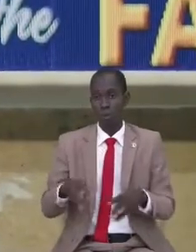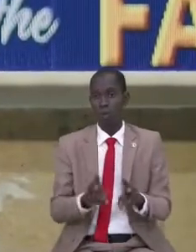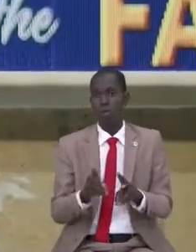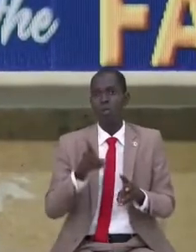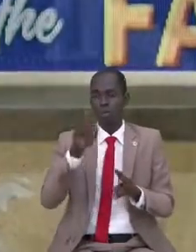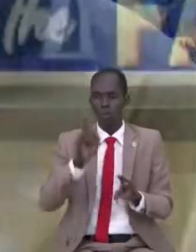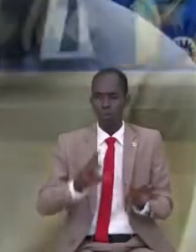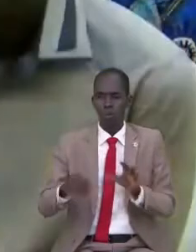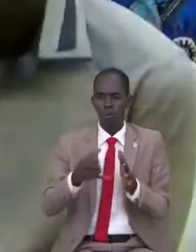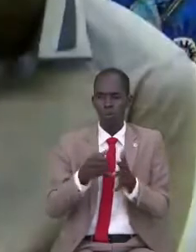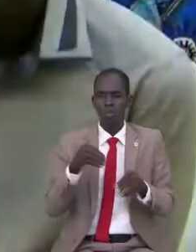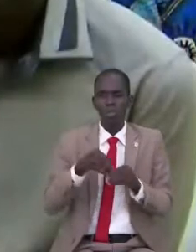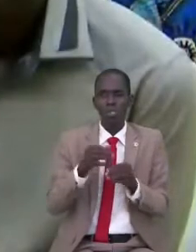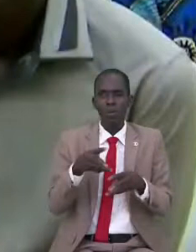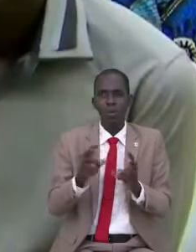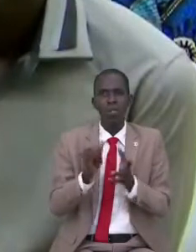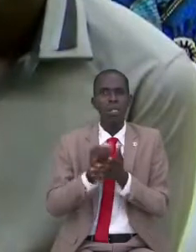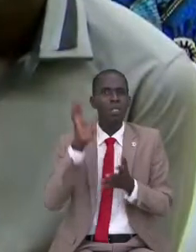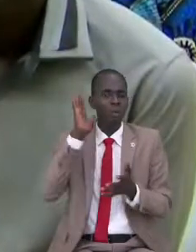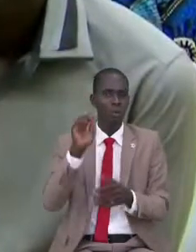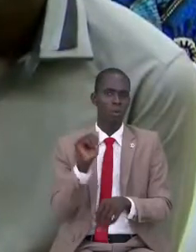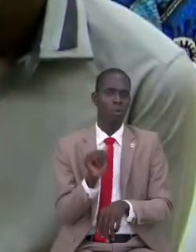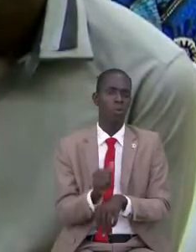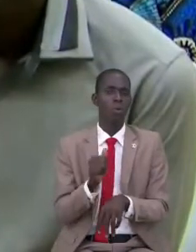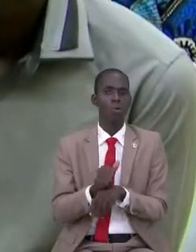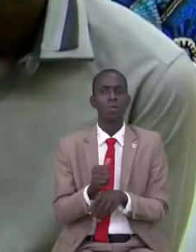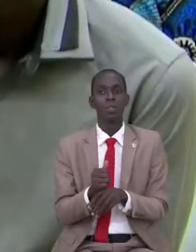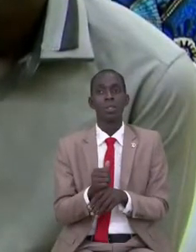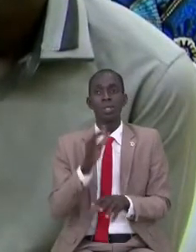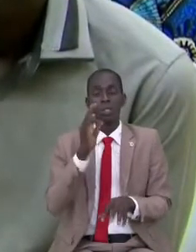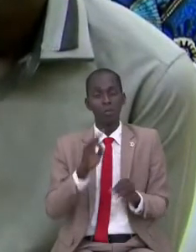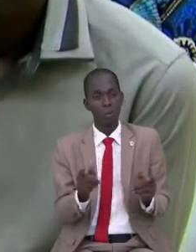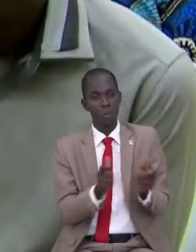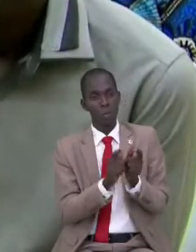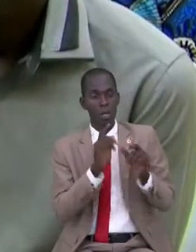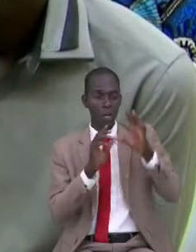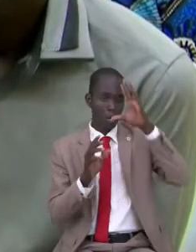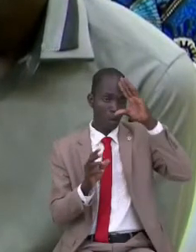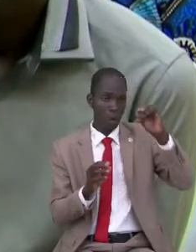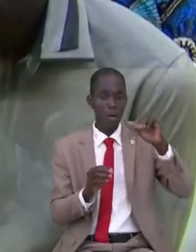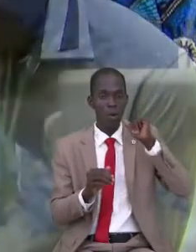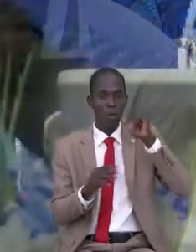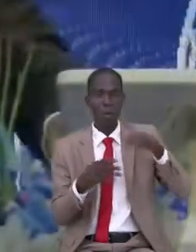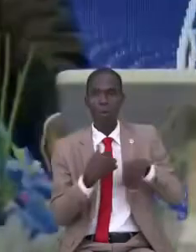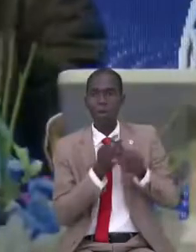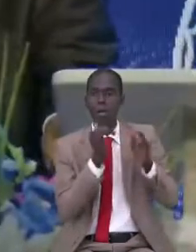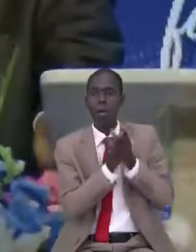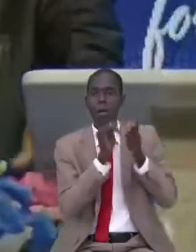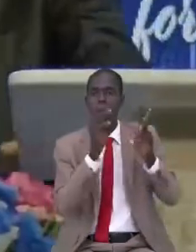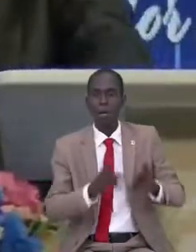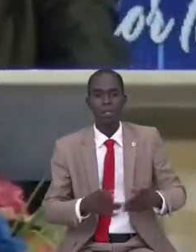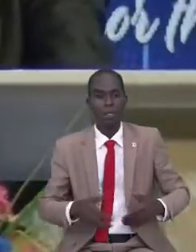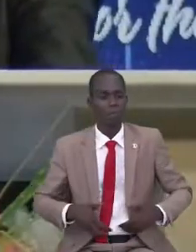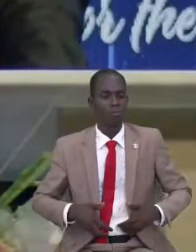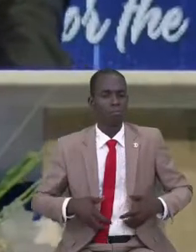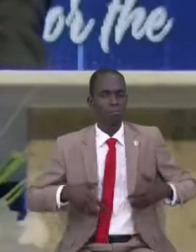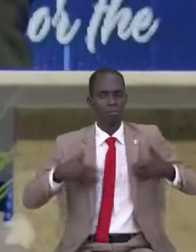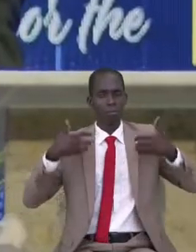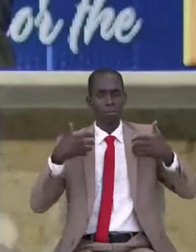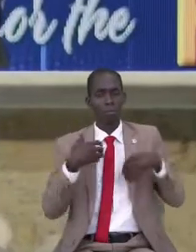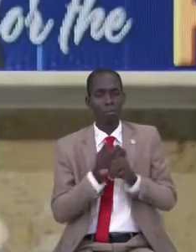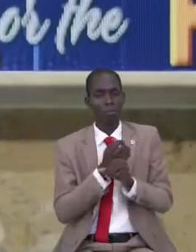effective. If you only make the man, you make the woman angry, and you make him or